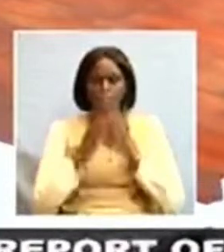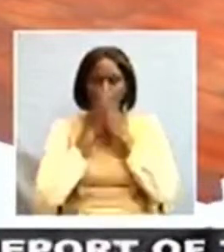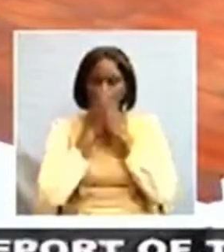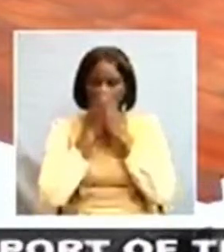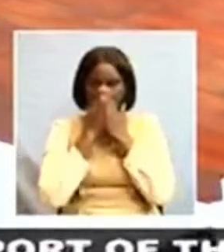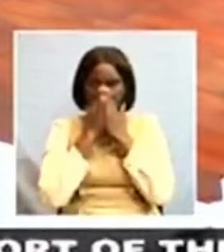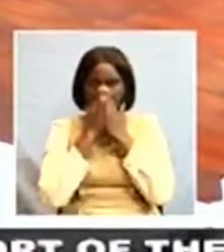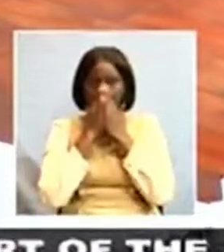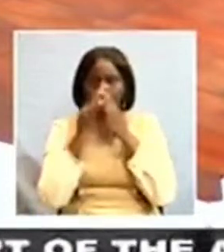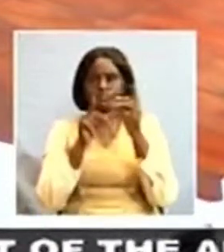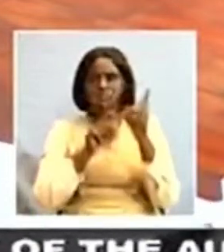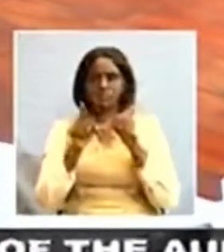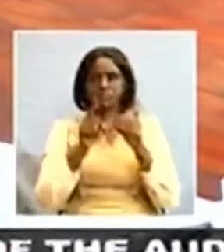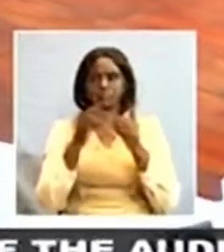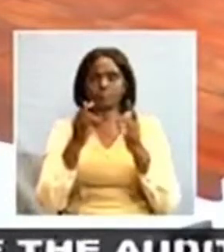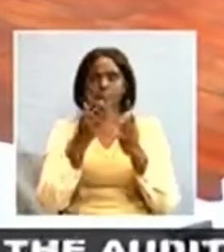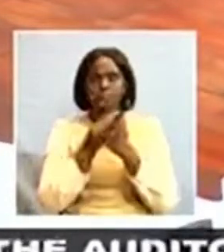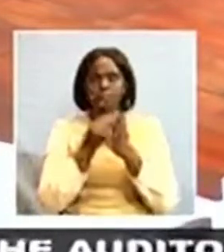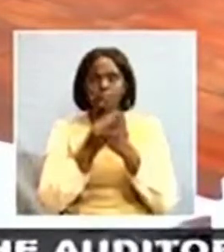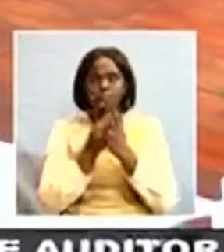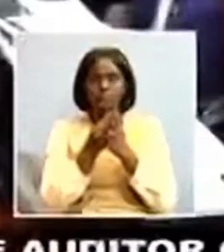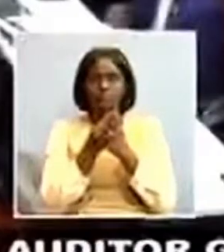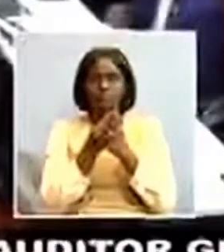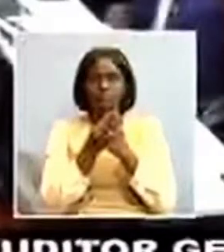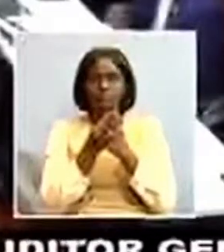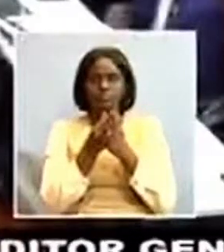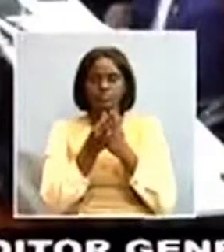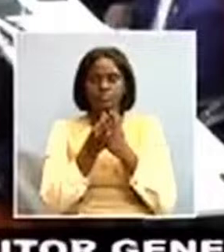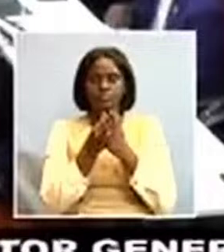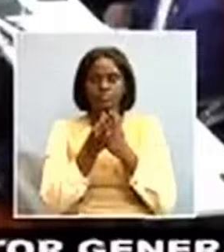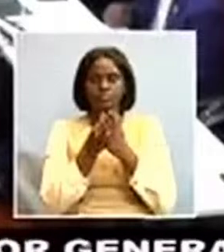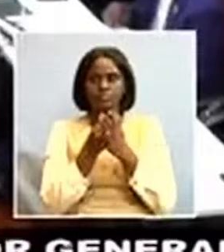The Director of Finance can give further clarification.